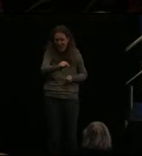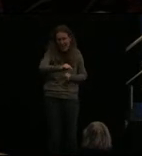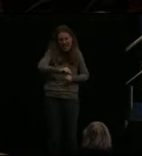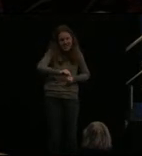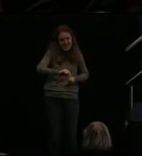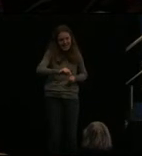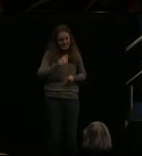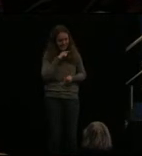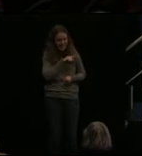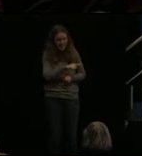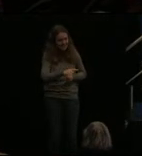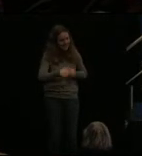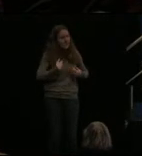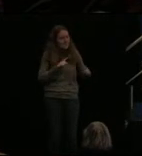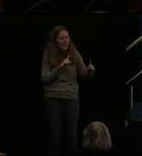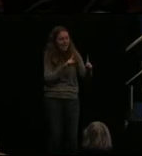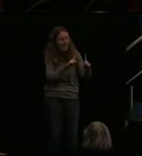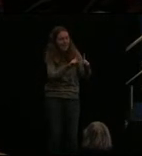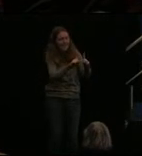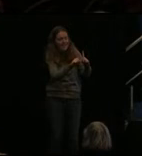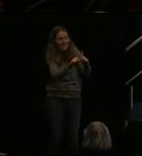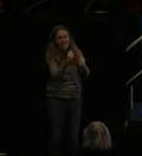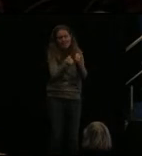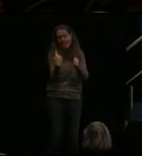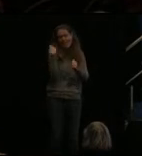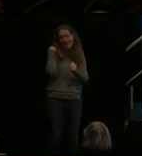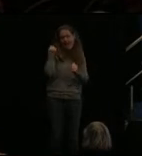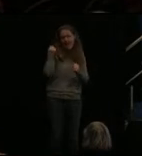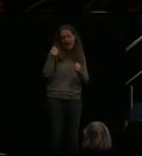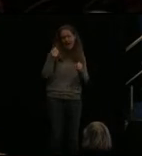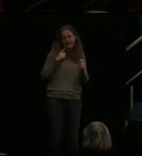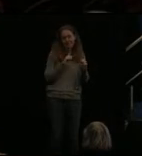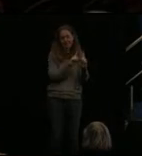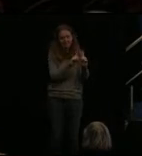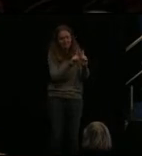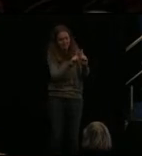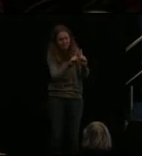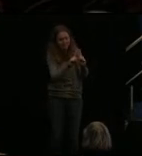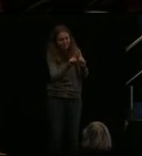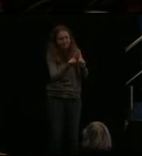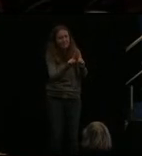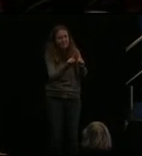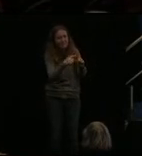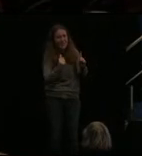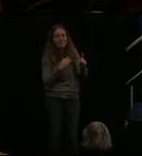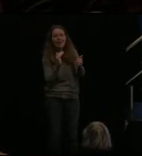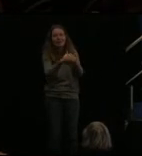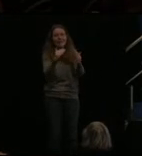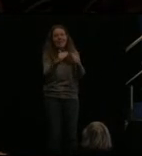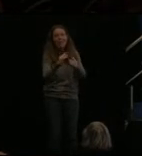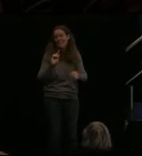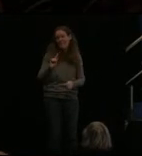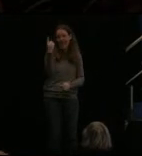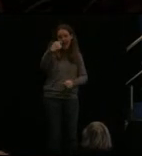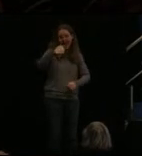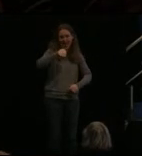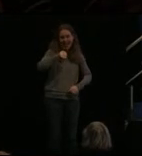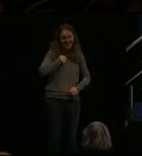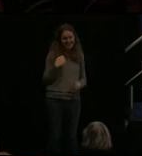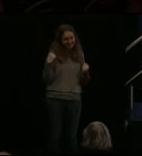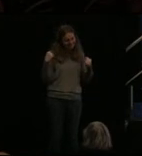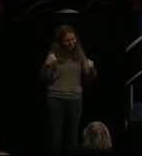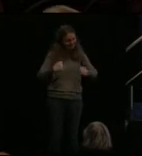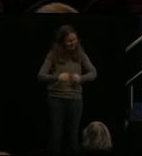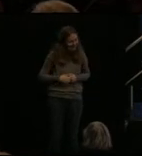I kept up with the youngster, and my brother was behind. And I got to our house first.